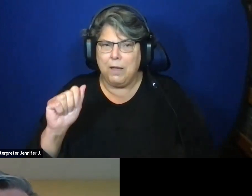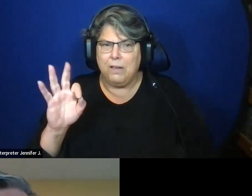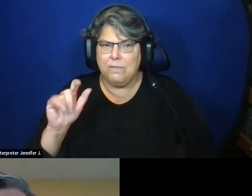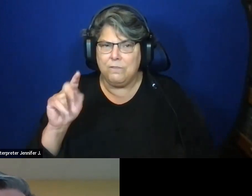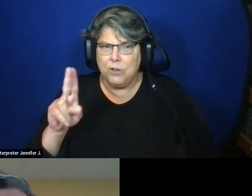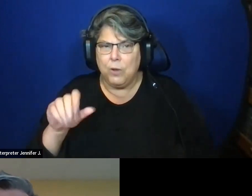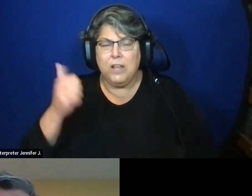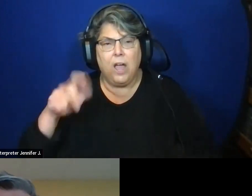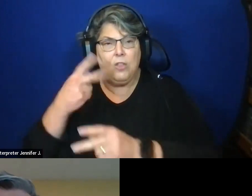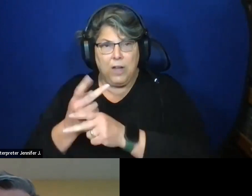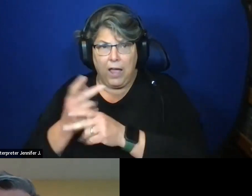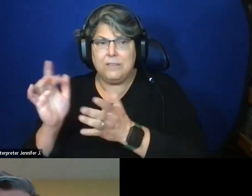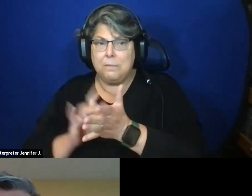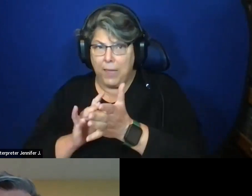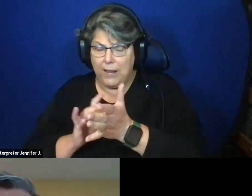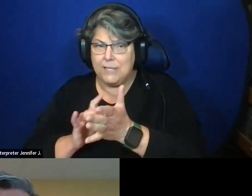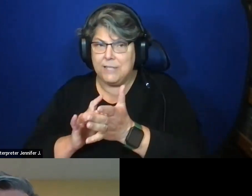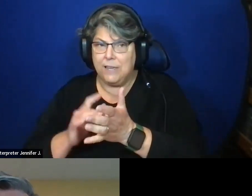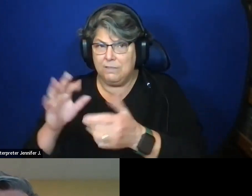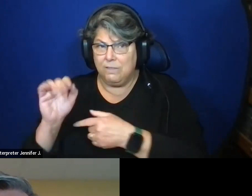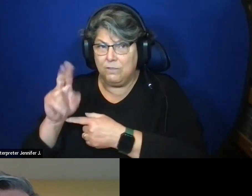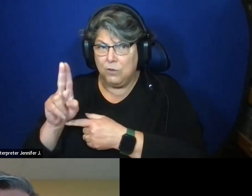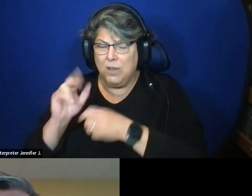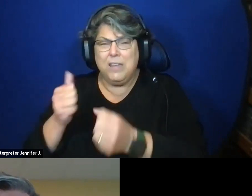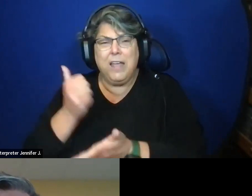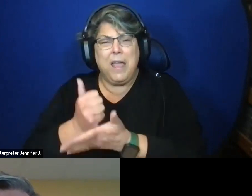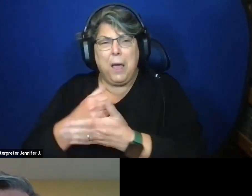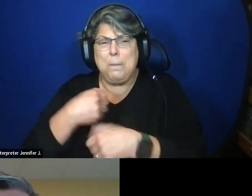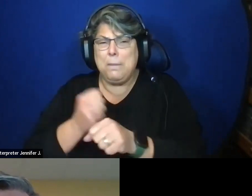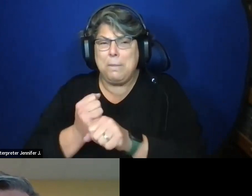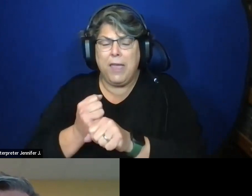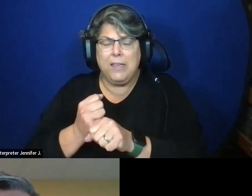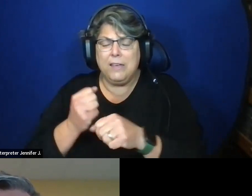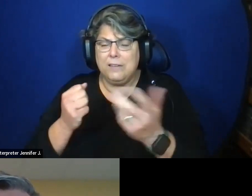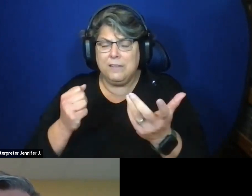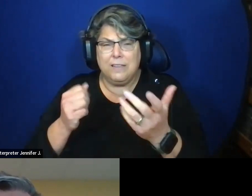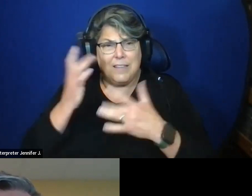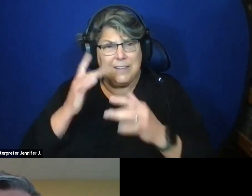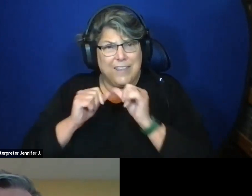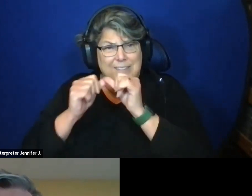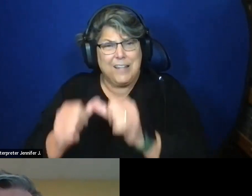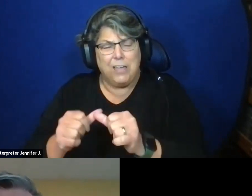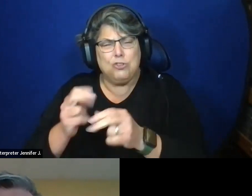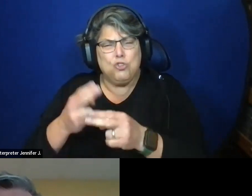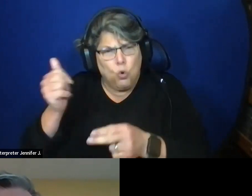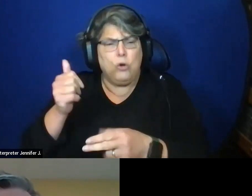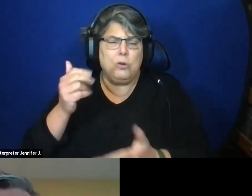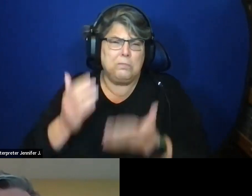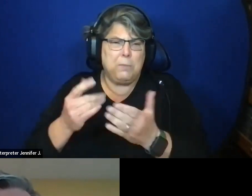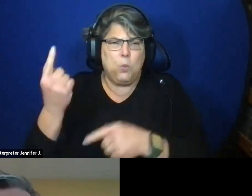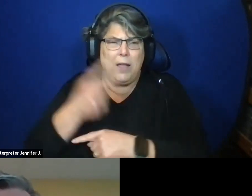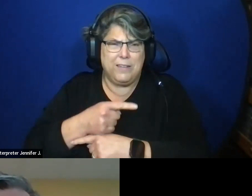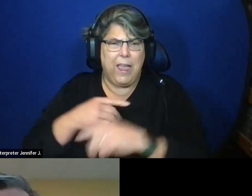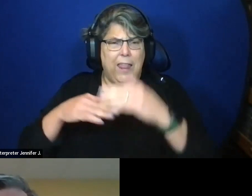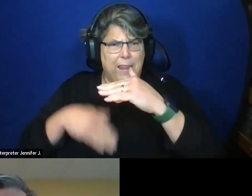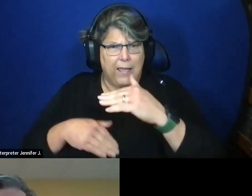influenza can help shorten the disease by 1 day, but it doesn't improve survival. The only thing for influenza and the